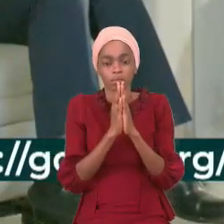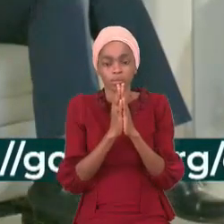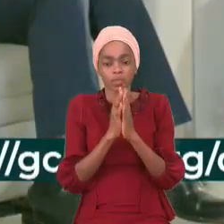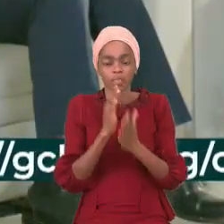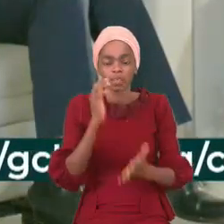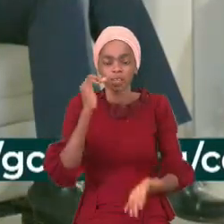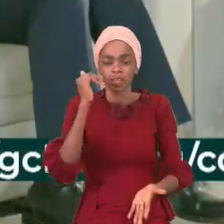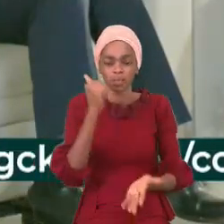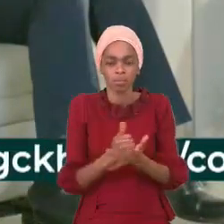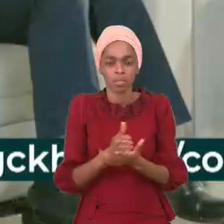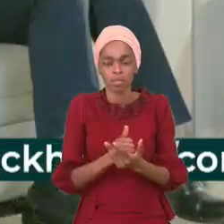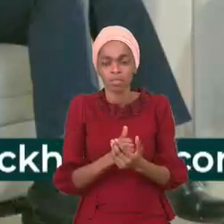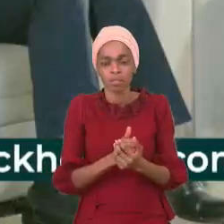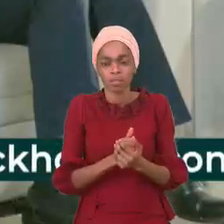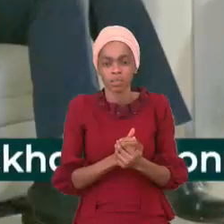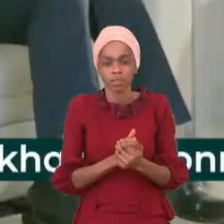Amen.